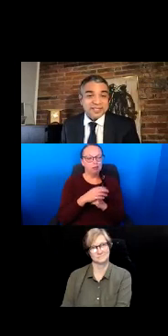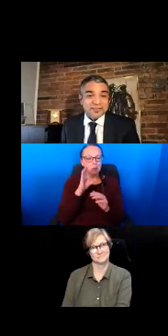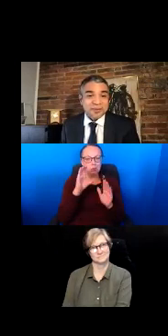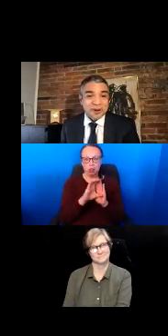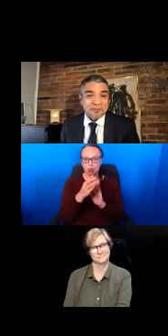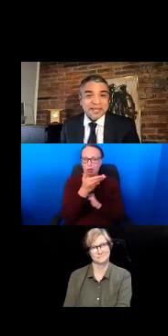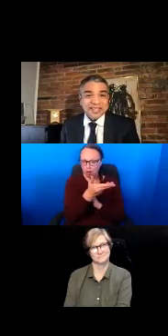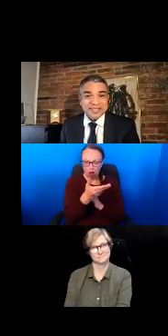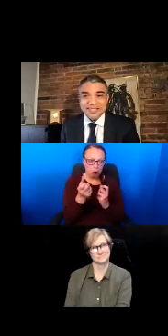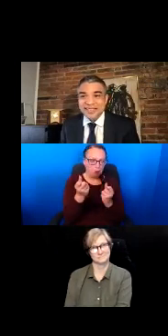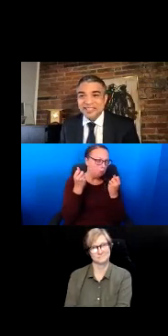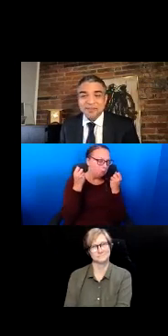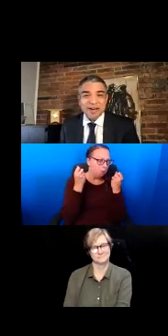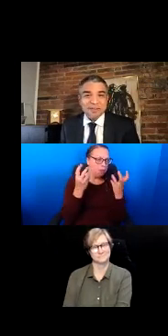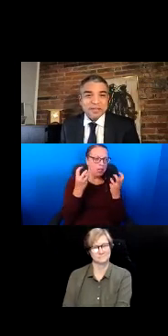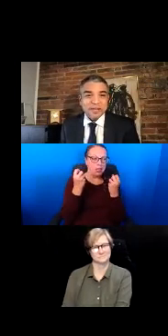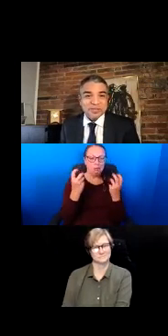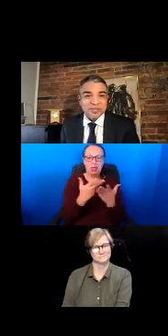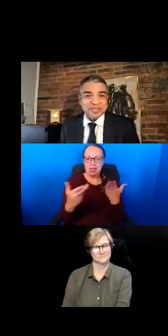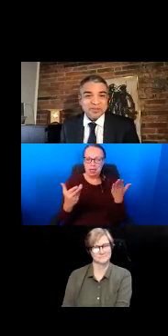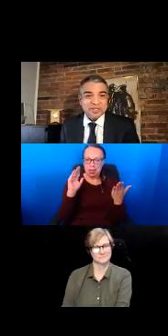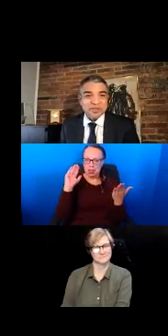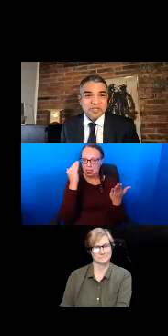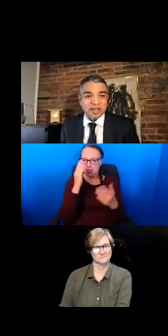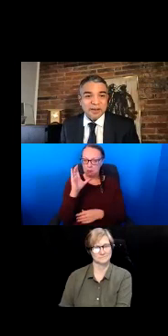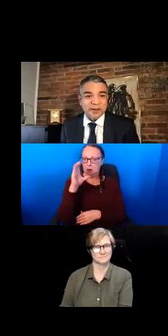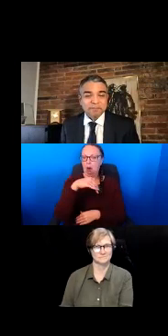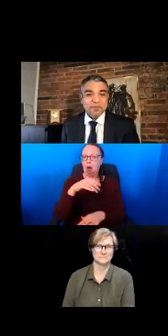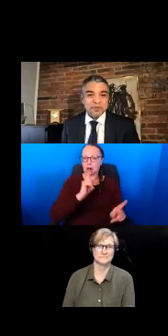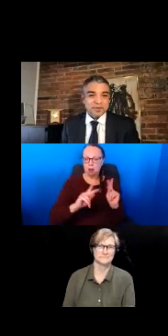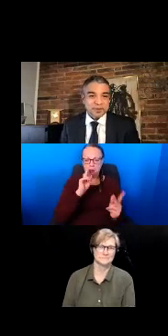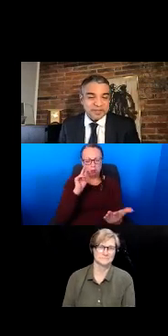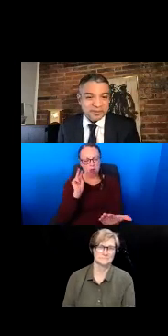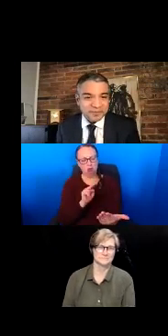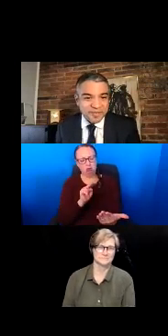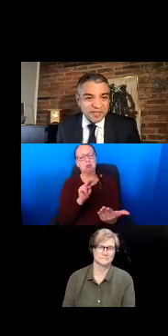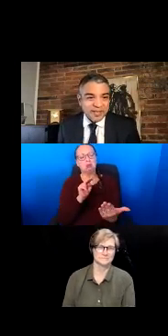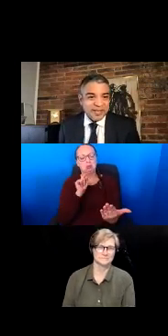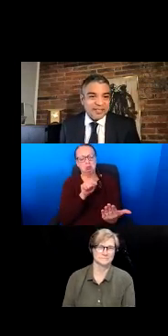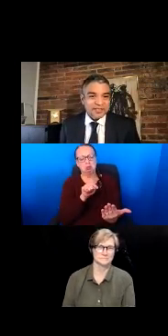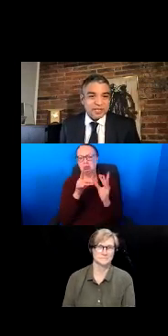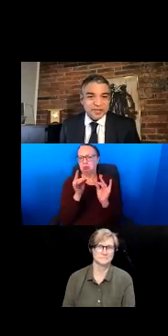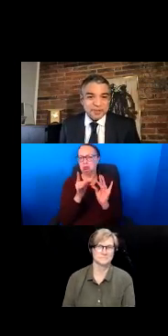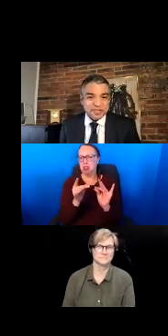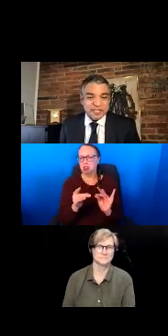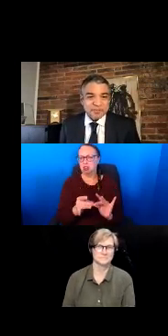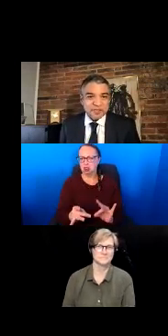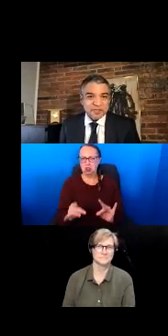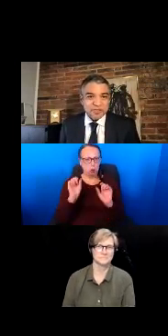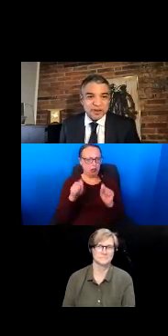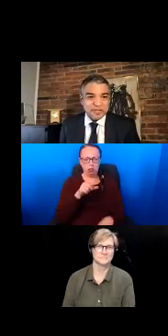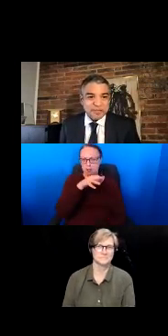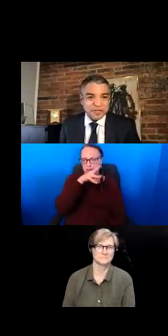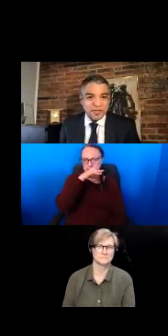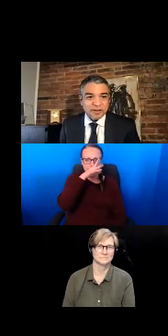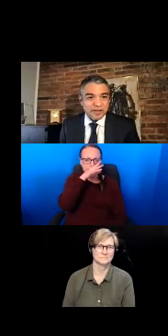can see that there are many things that seem odd about the picture that subjects could talk about. And so we let them generate spontaneous speech in